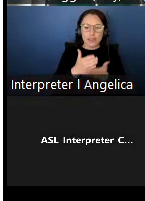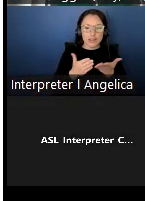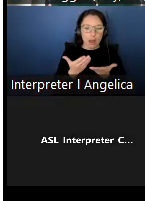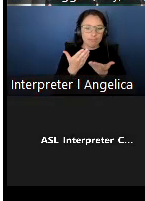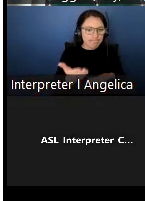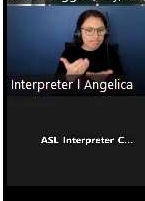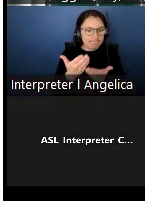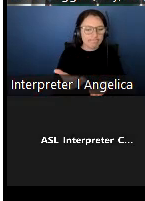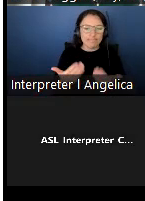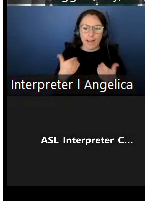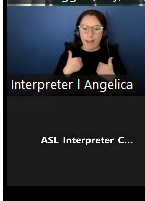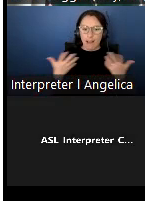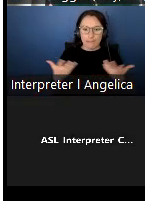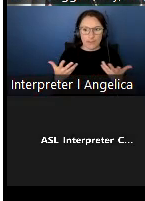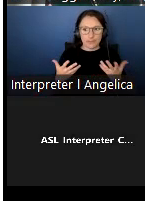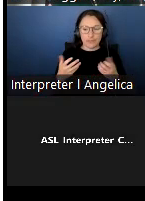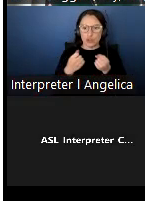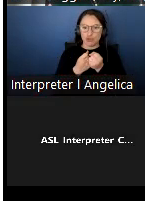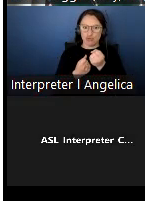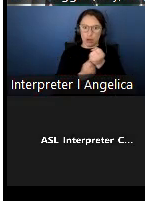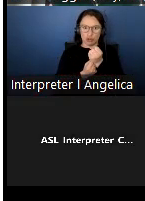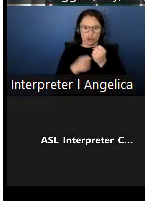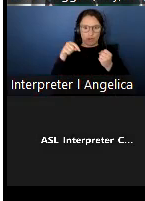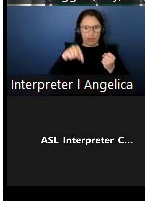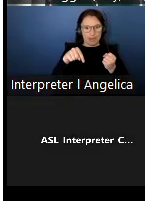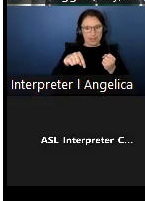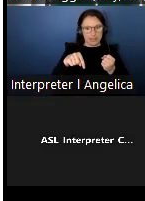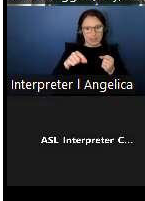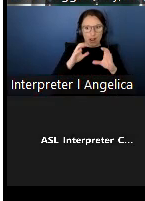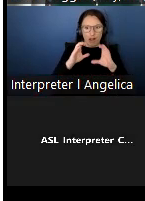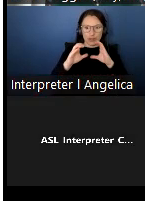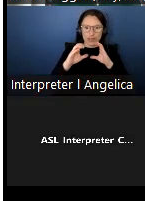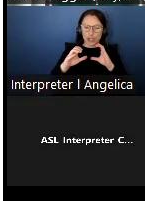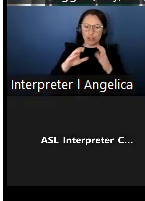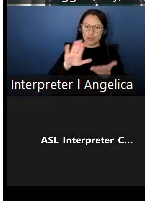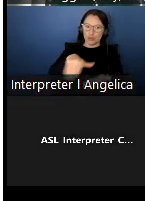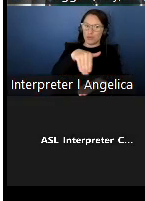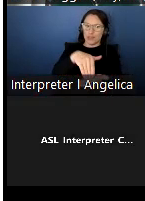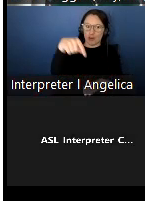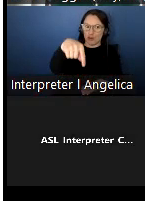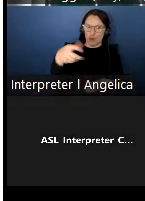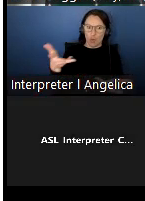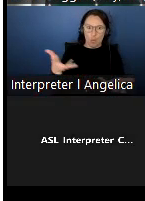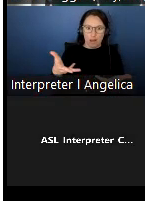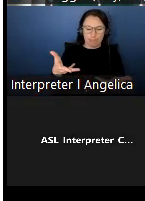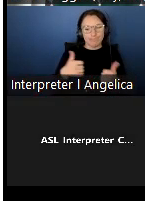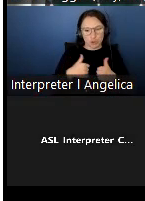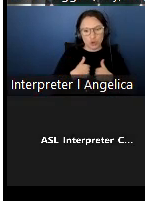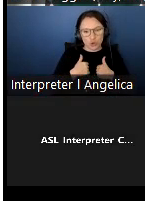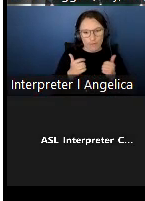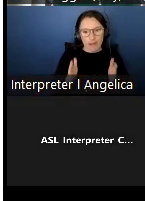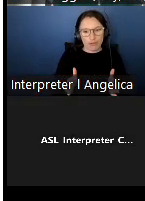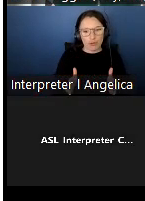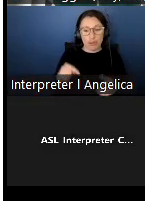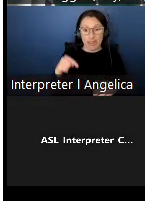have are structuring this conversation to center around the survivor. At this